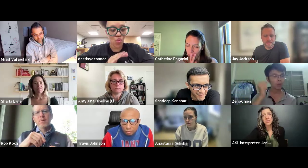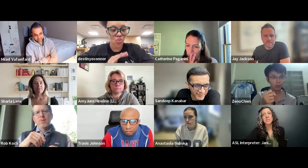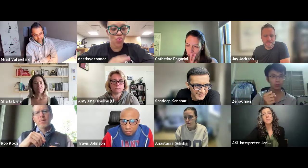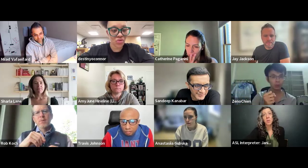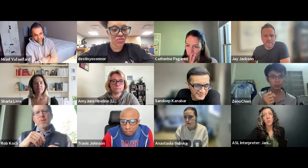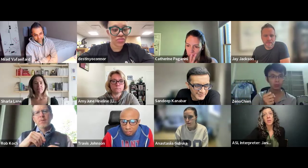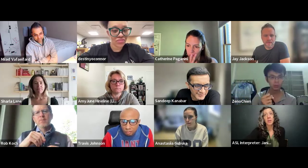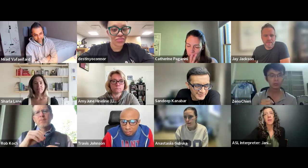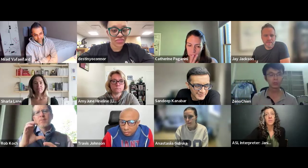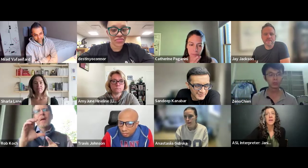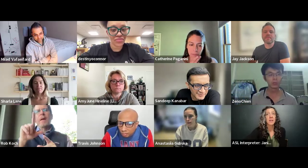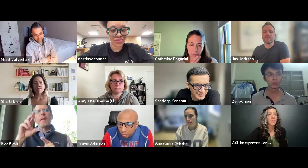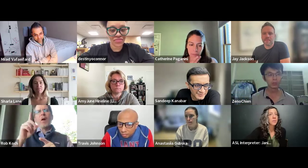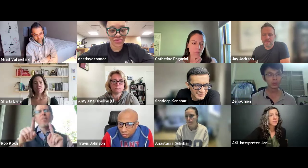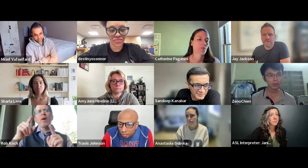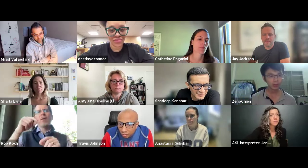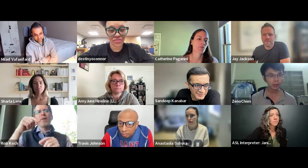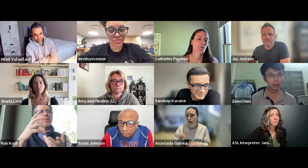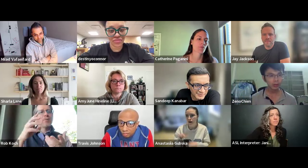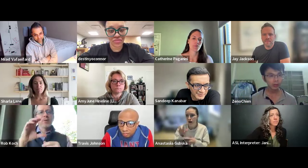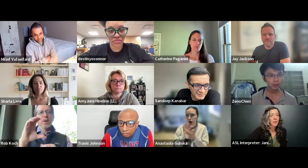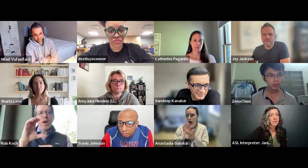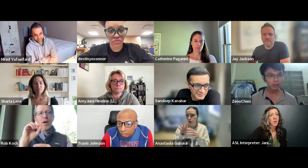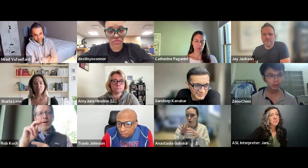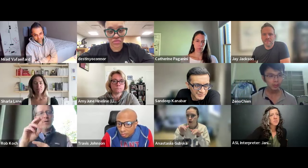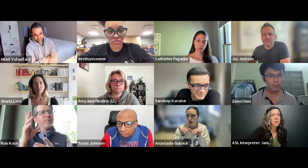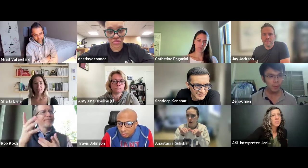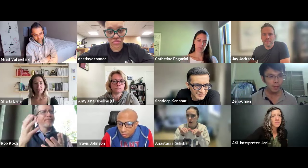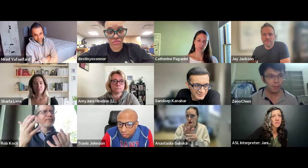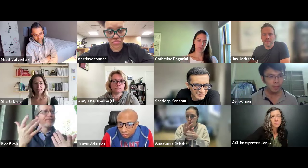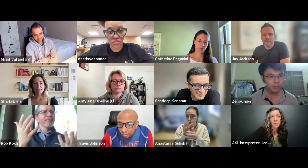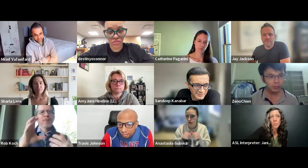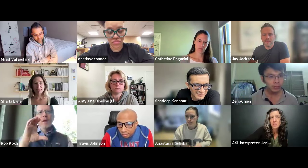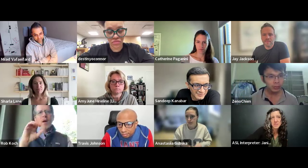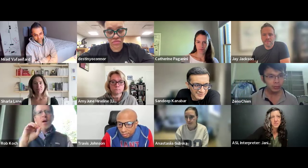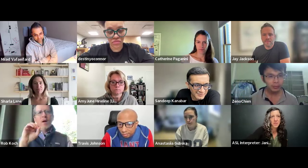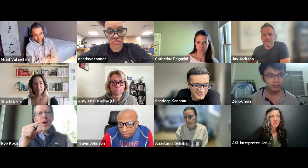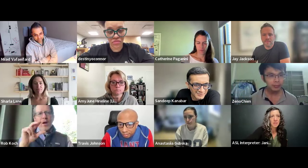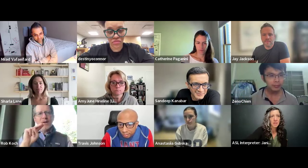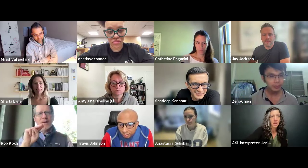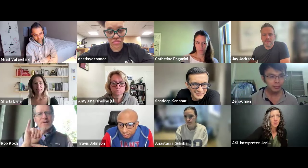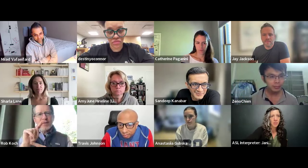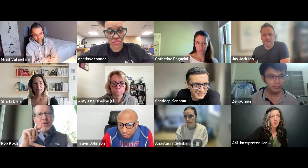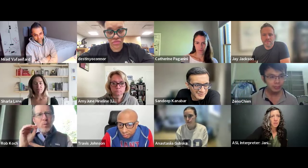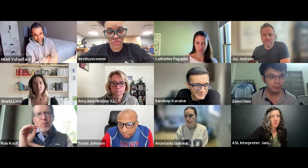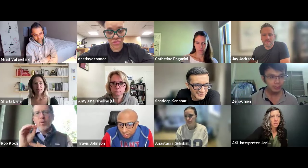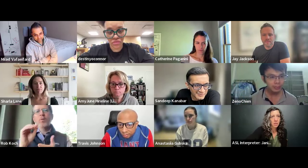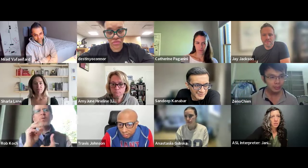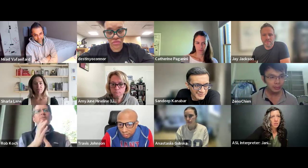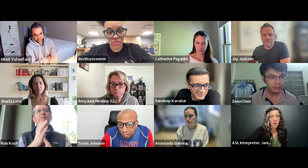And Zino Chen says, I'm working with the cloud. And Rob says, okay, but what specifically in the cloud?